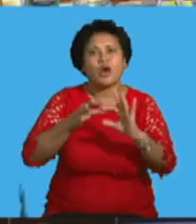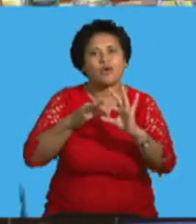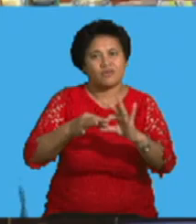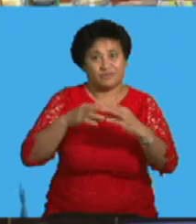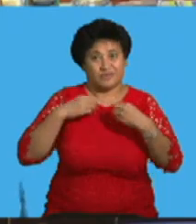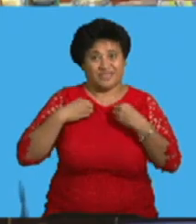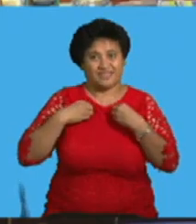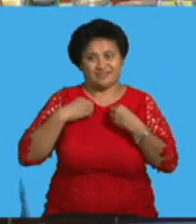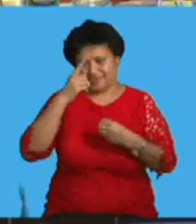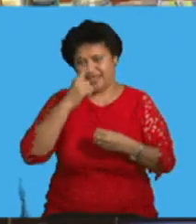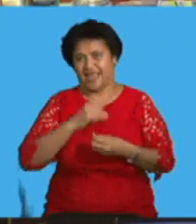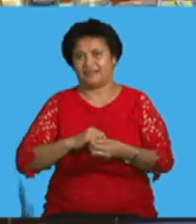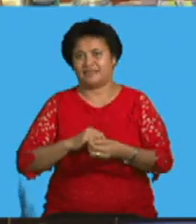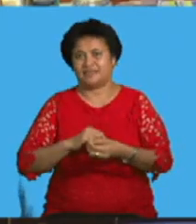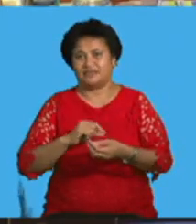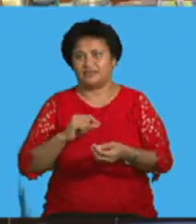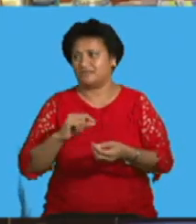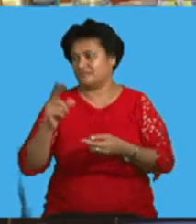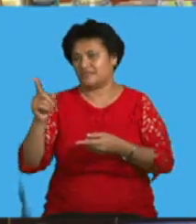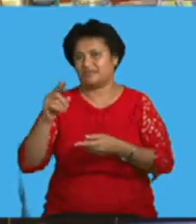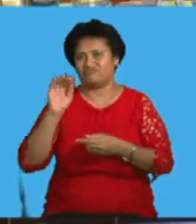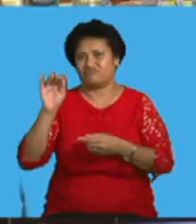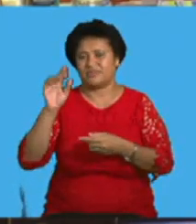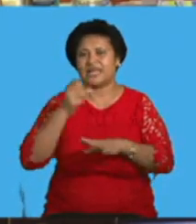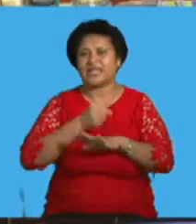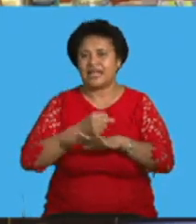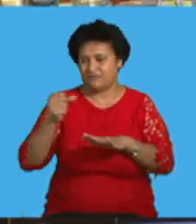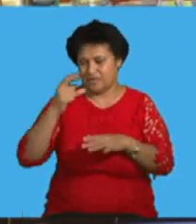businesses. To date,